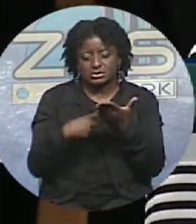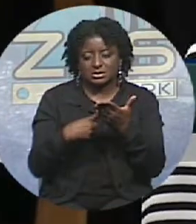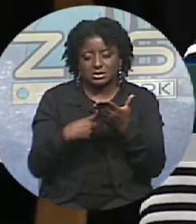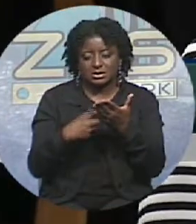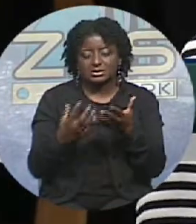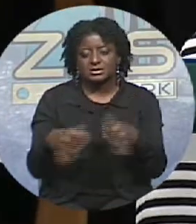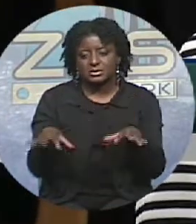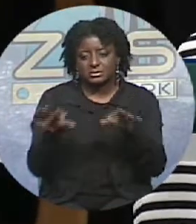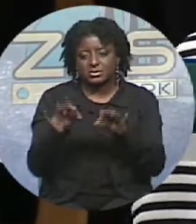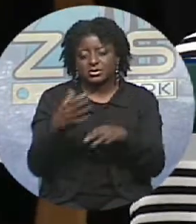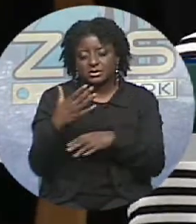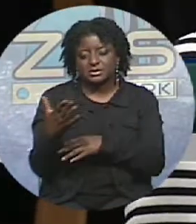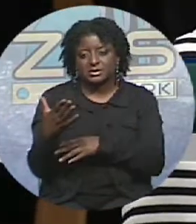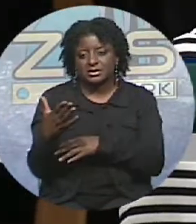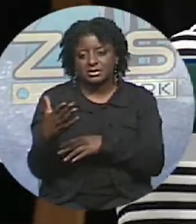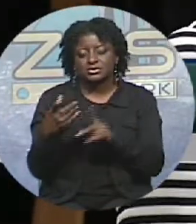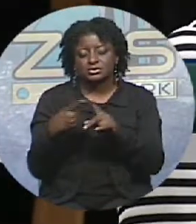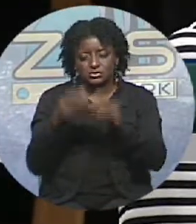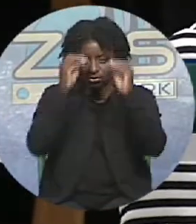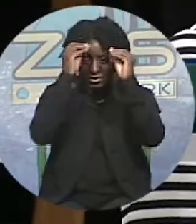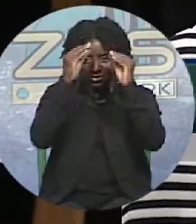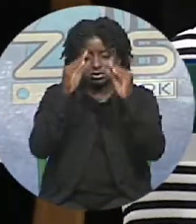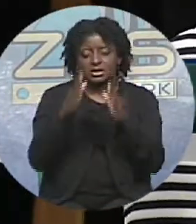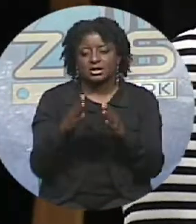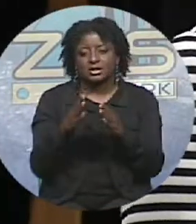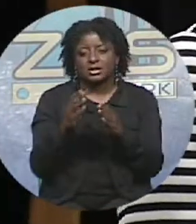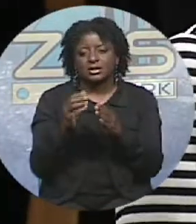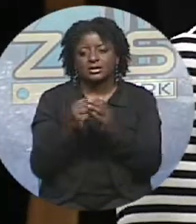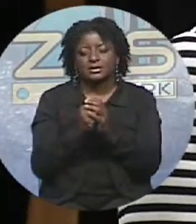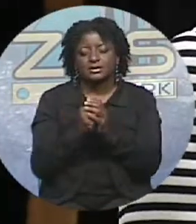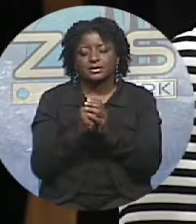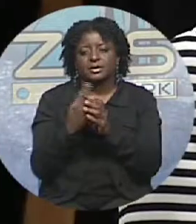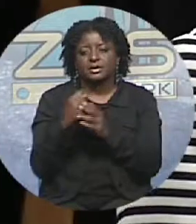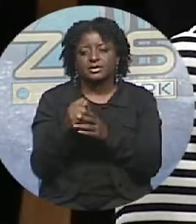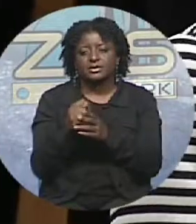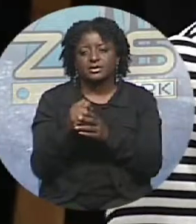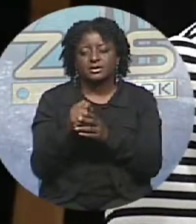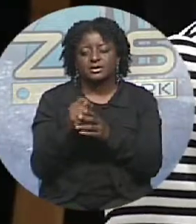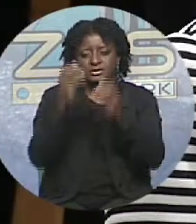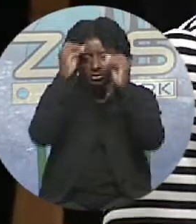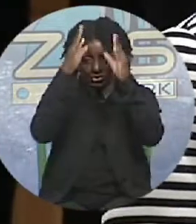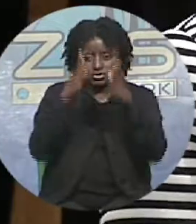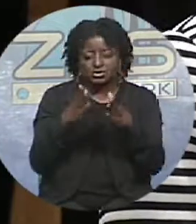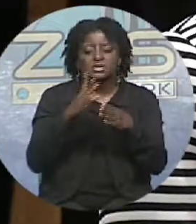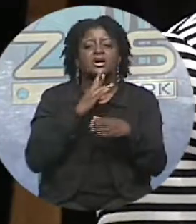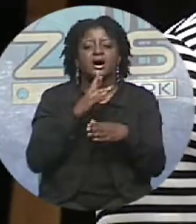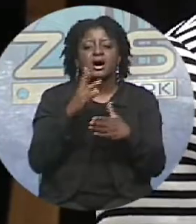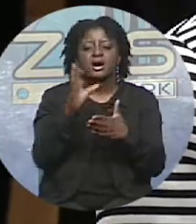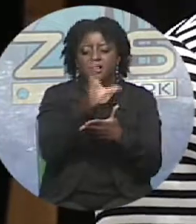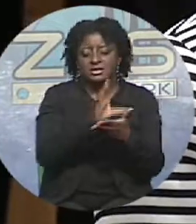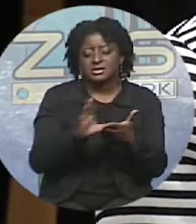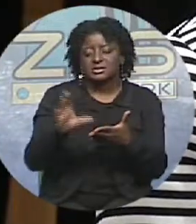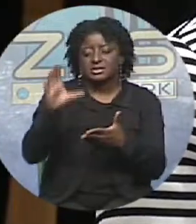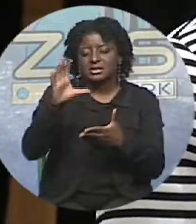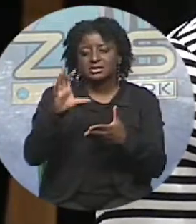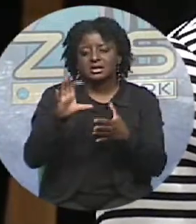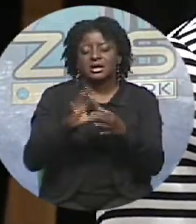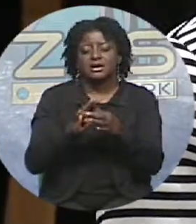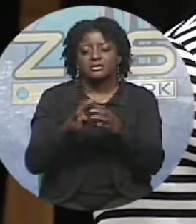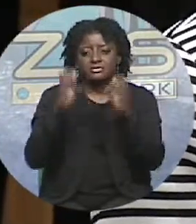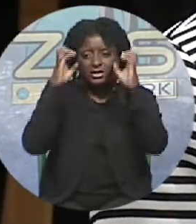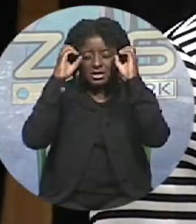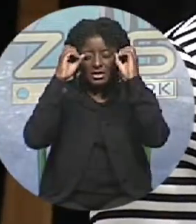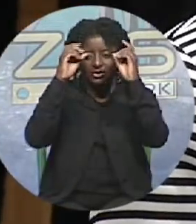to teaching, because as you know, the teachers are the center of education, and that education is